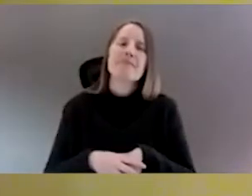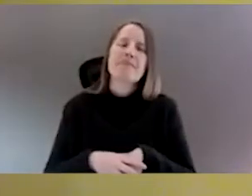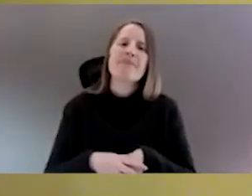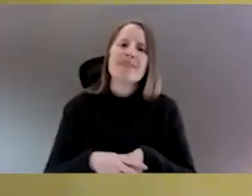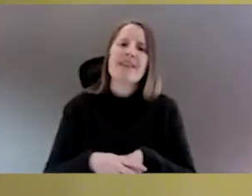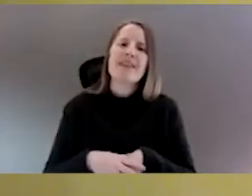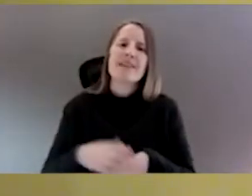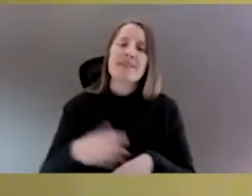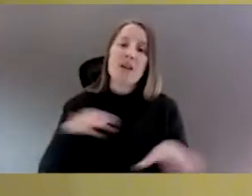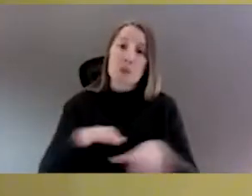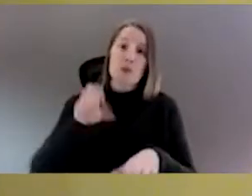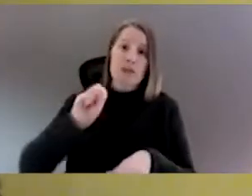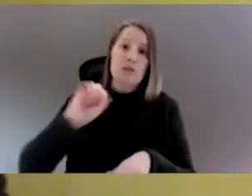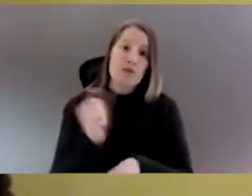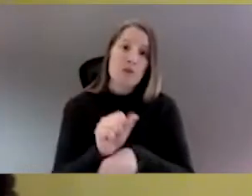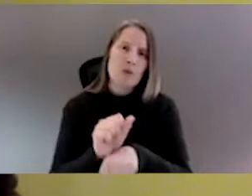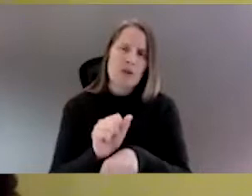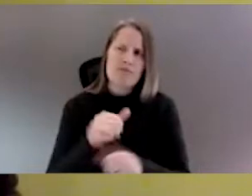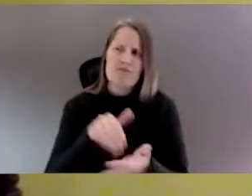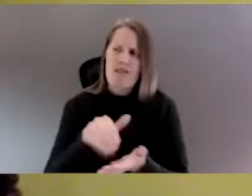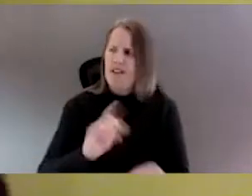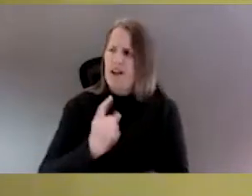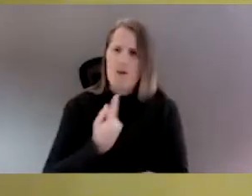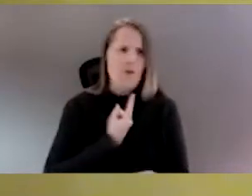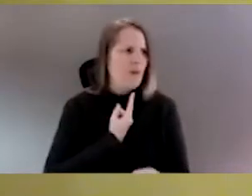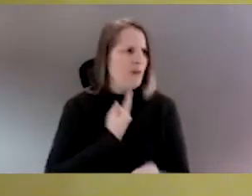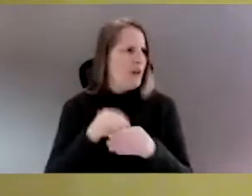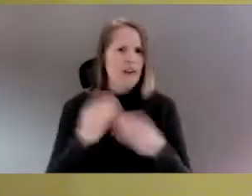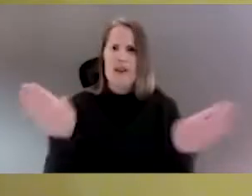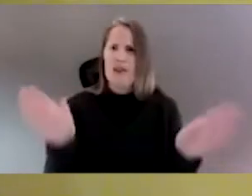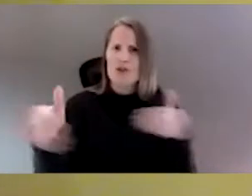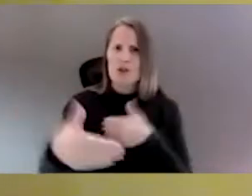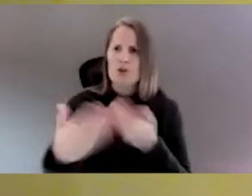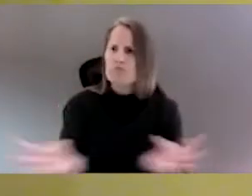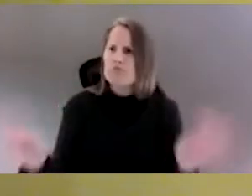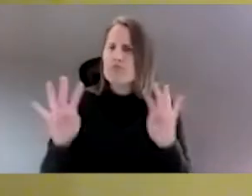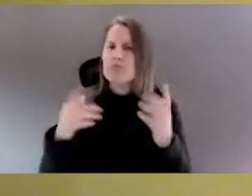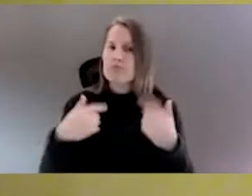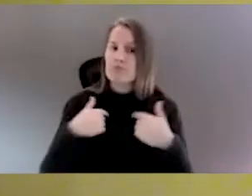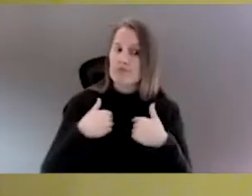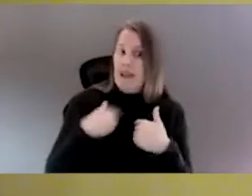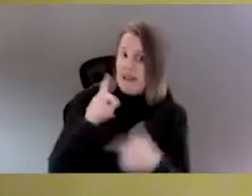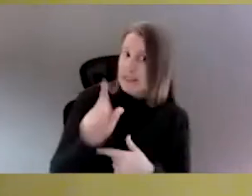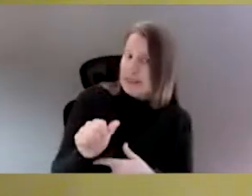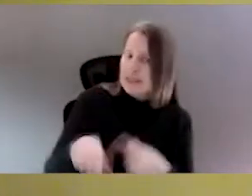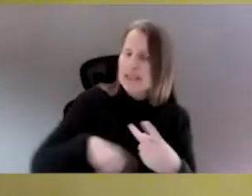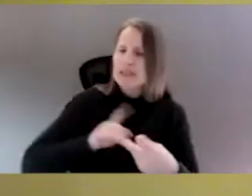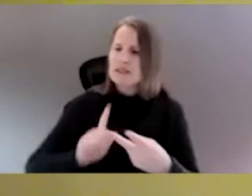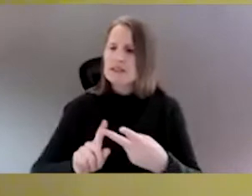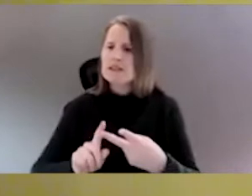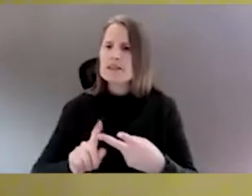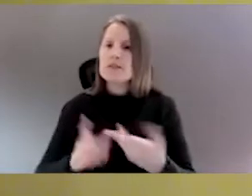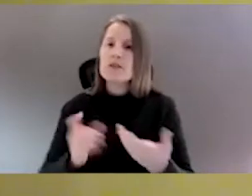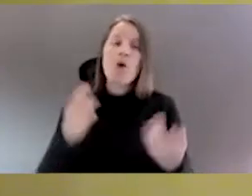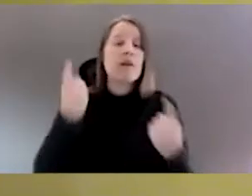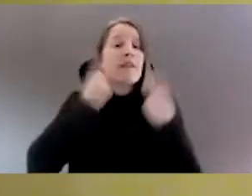often I was the only one in these spaces who either was disabled or who thought about issues affecting people